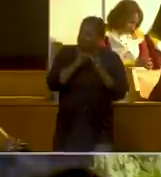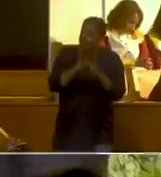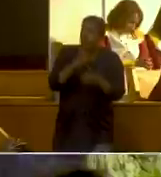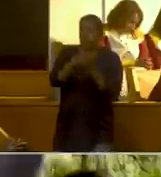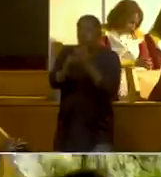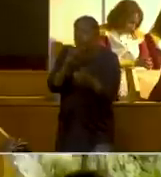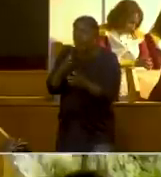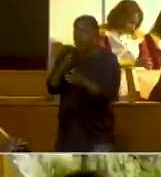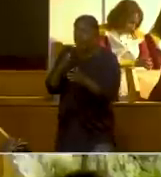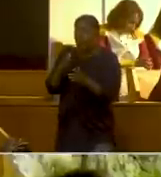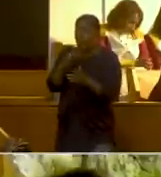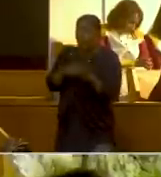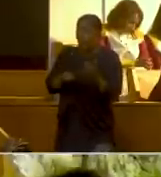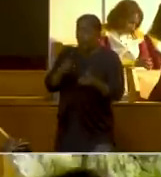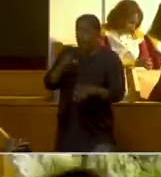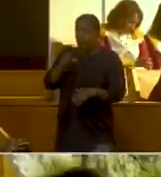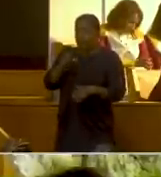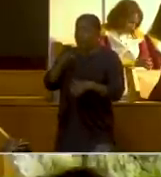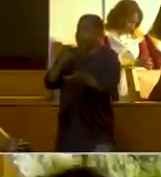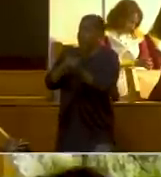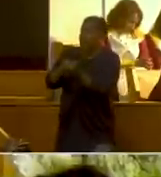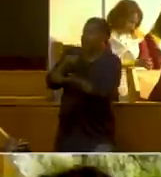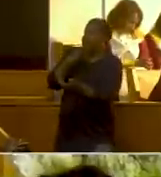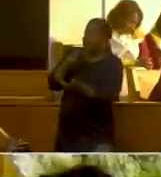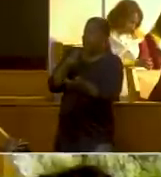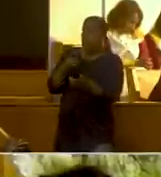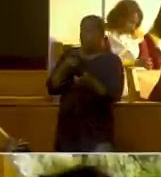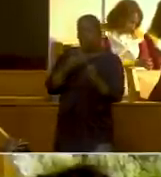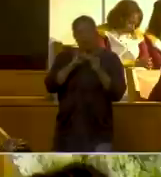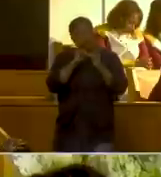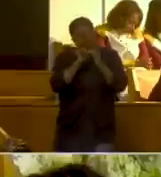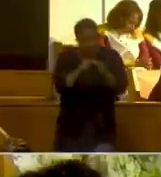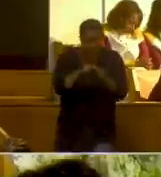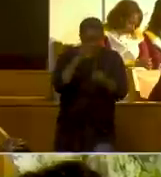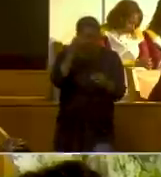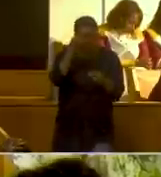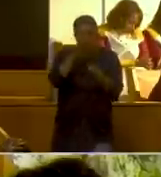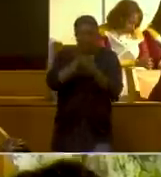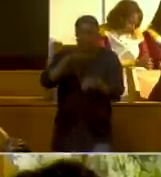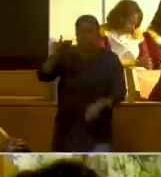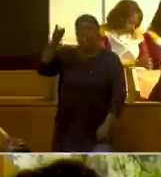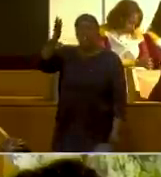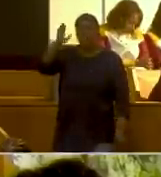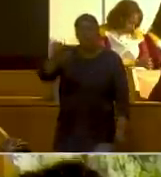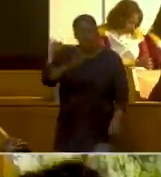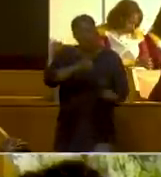the prognosis and the diagnosis, have faith in God.